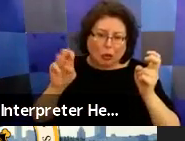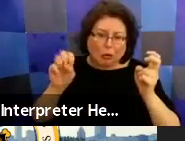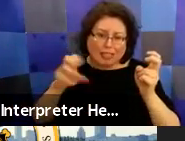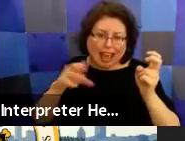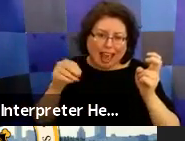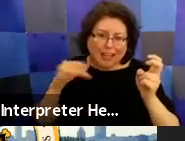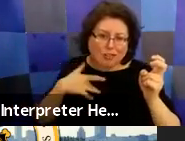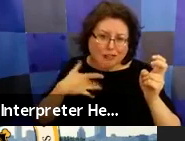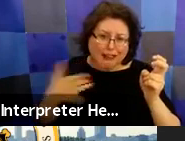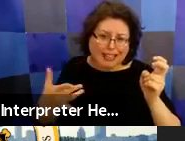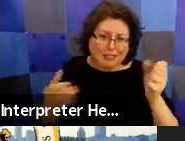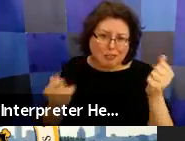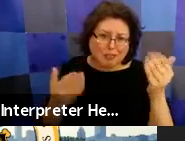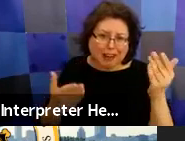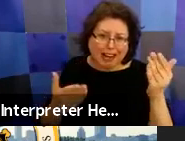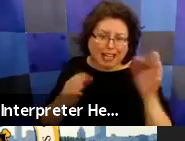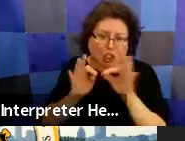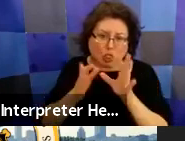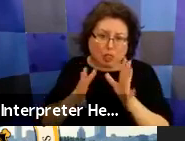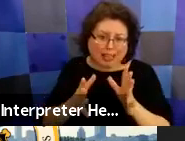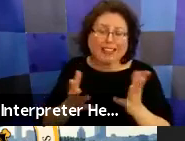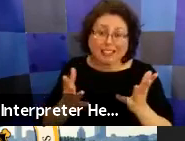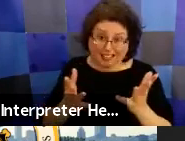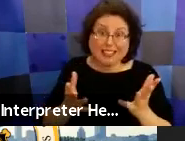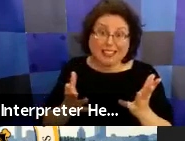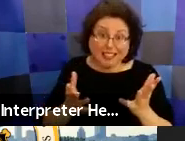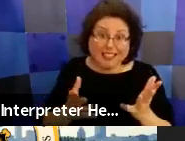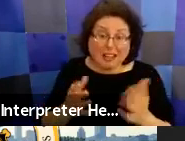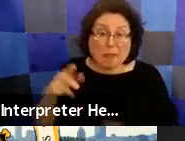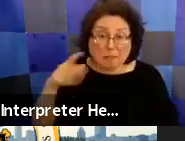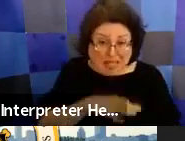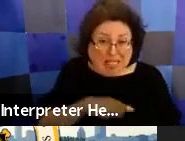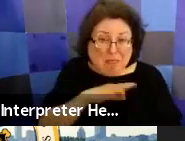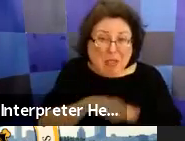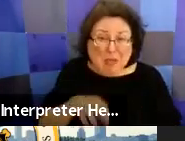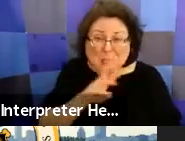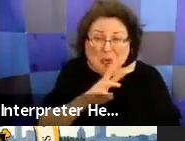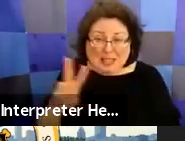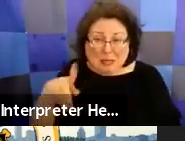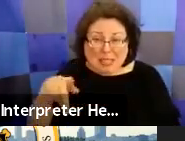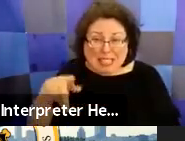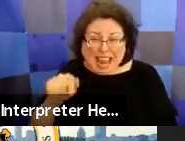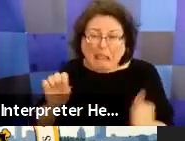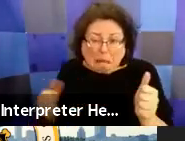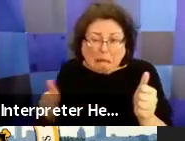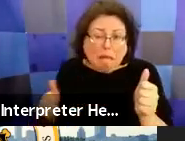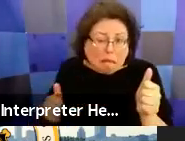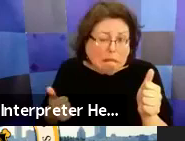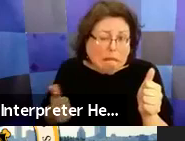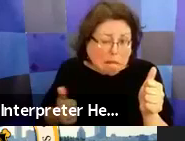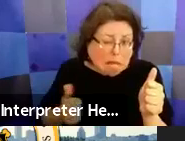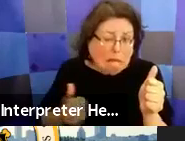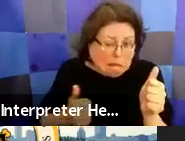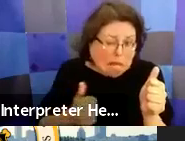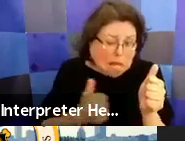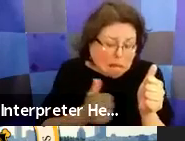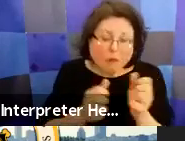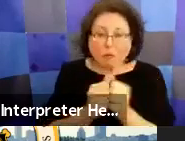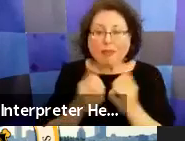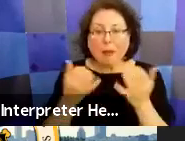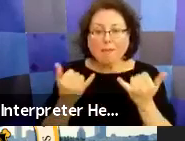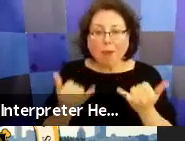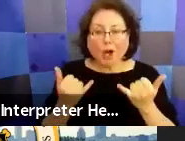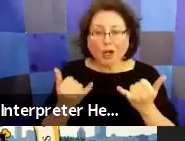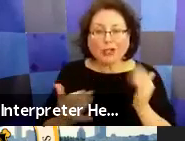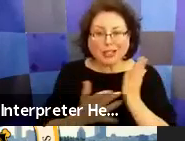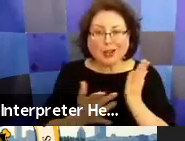interpreting. Pittsburgh and Western Pennsylvania is struggling to catch up with modern technology and modern